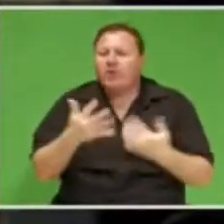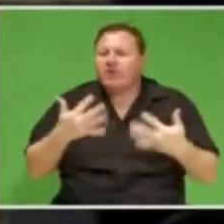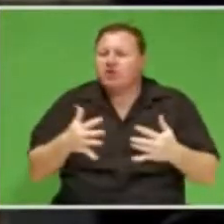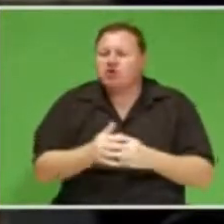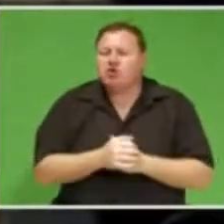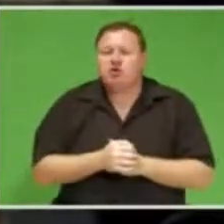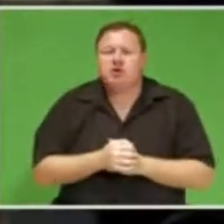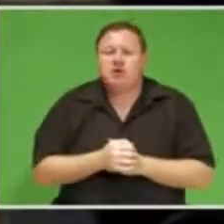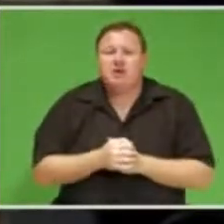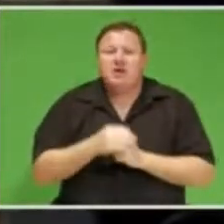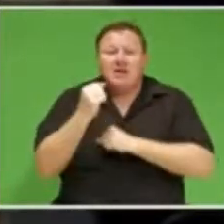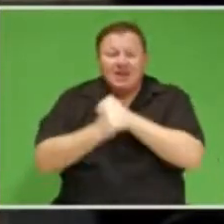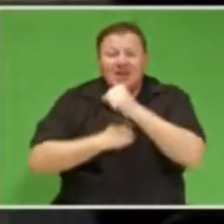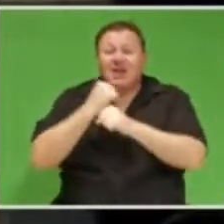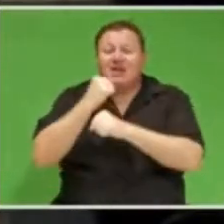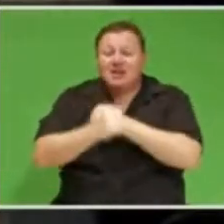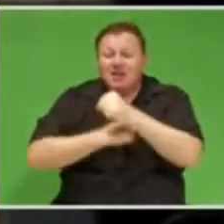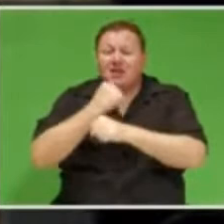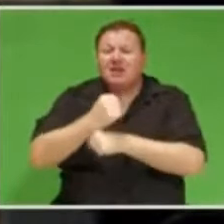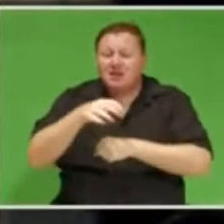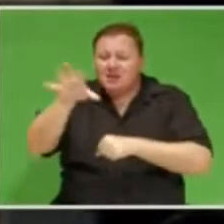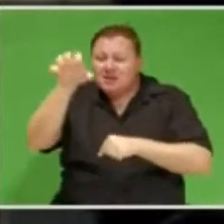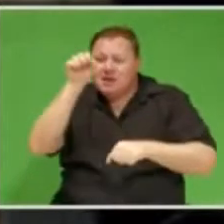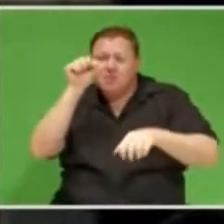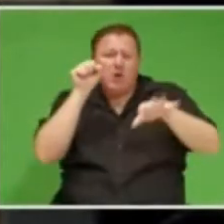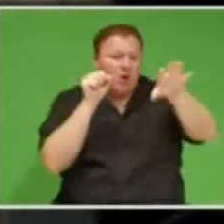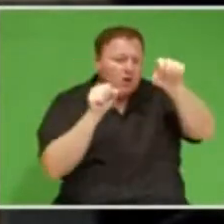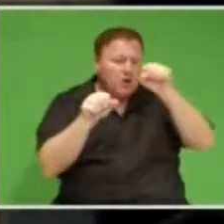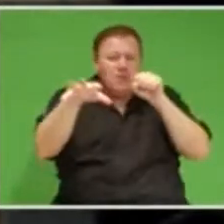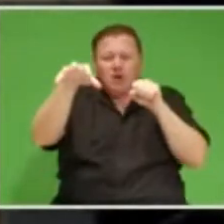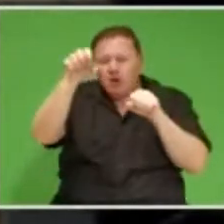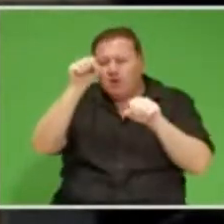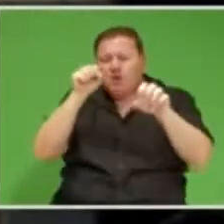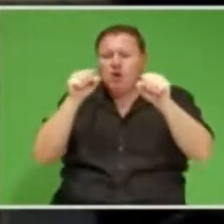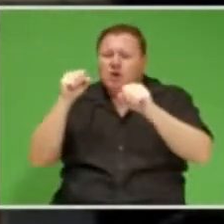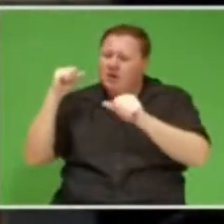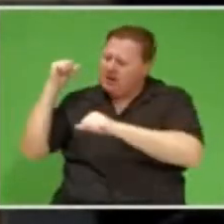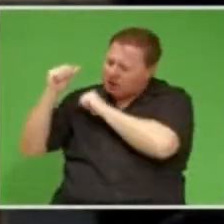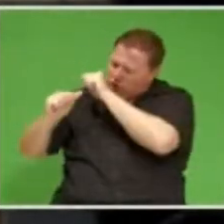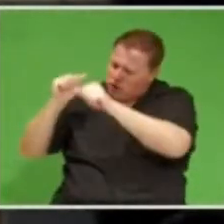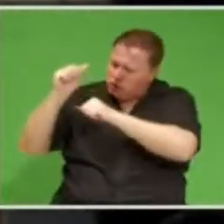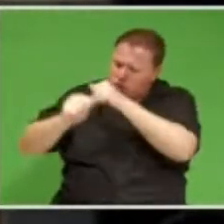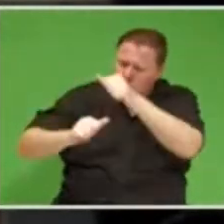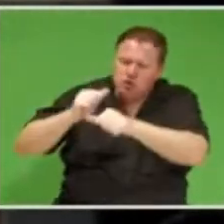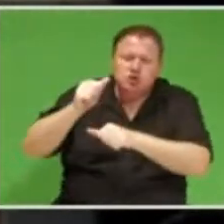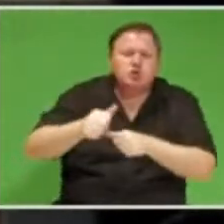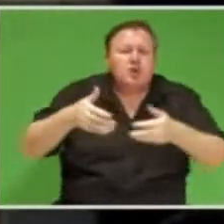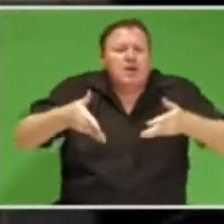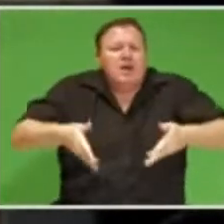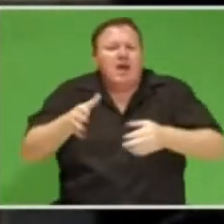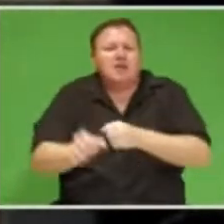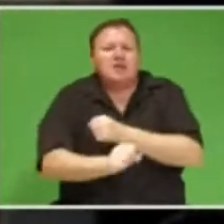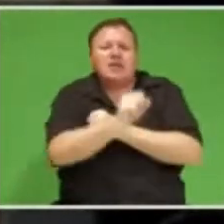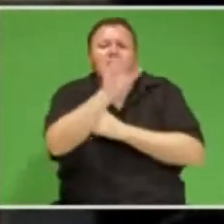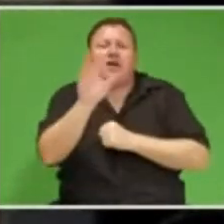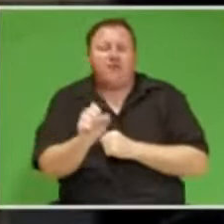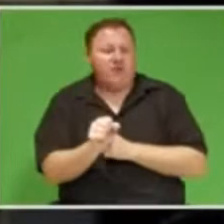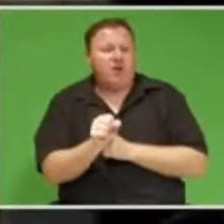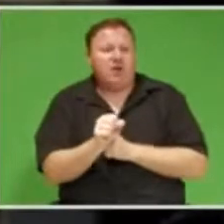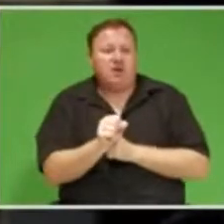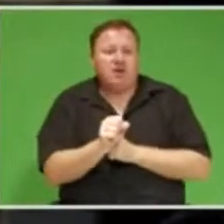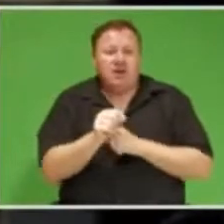years, indeed from our history as a democracy, is that we are not a